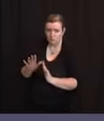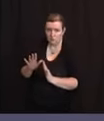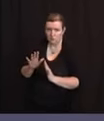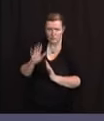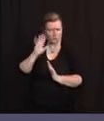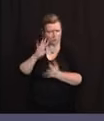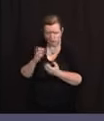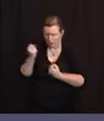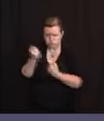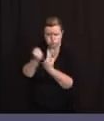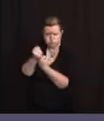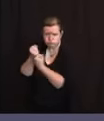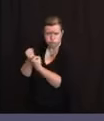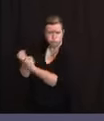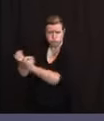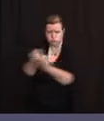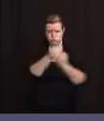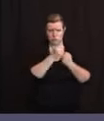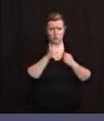this epidemic.